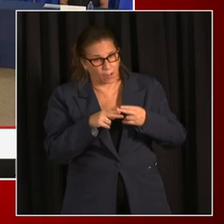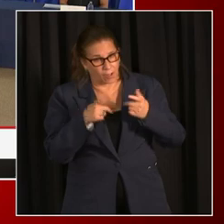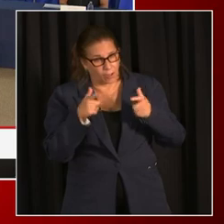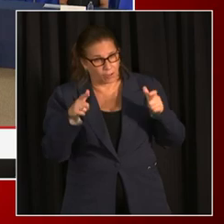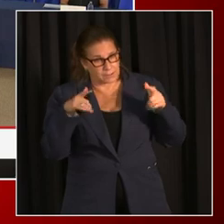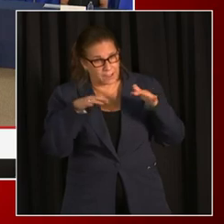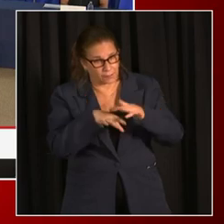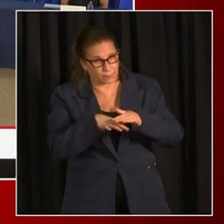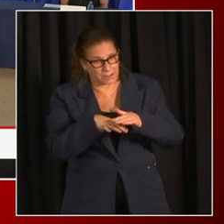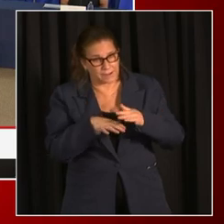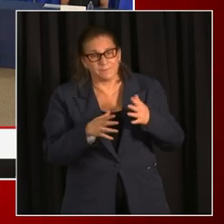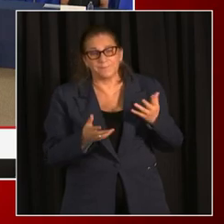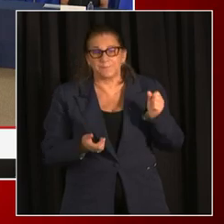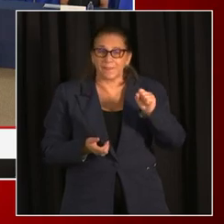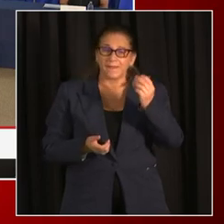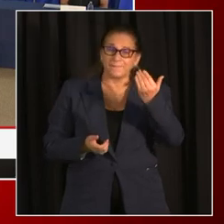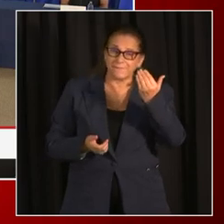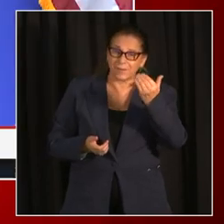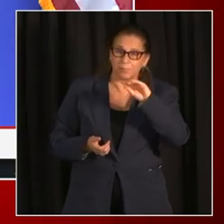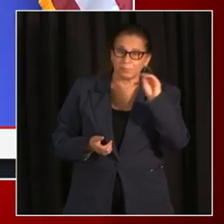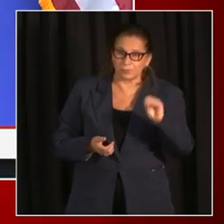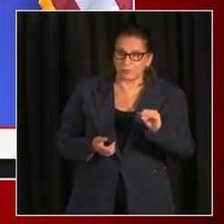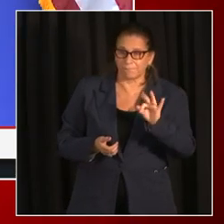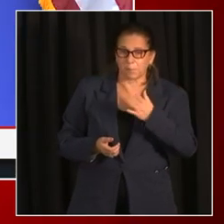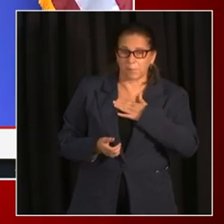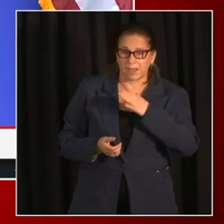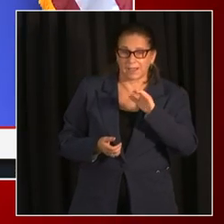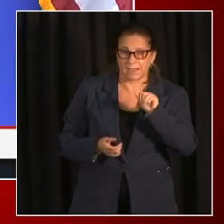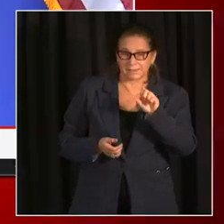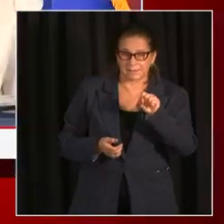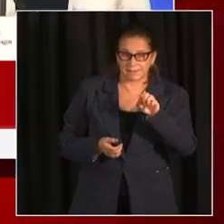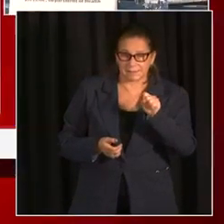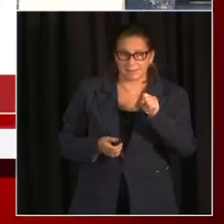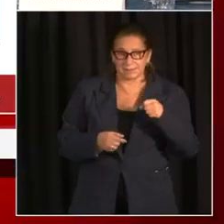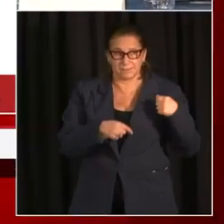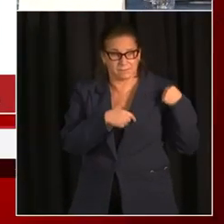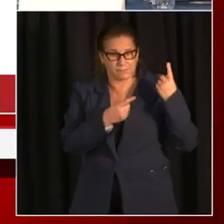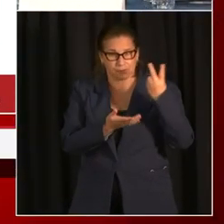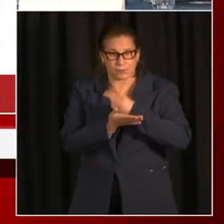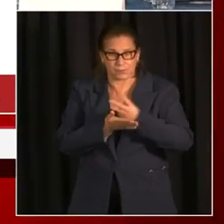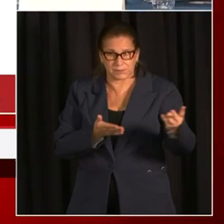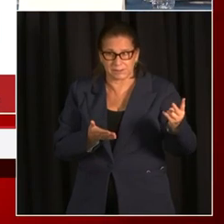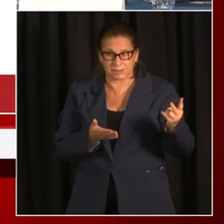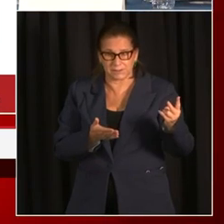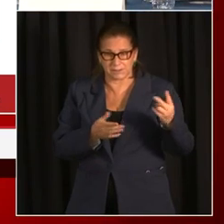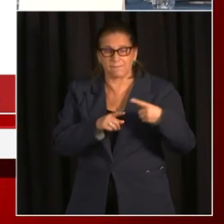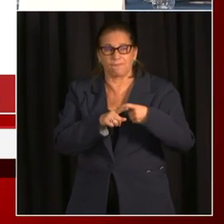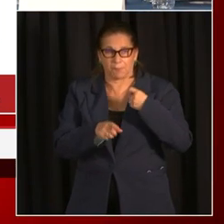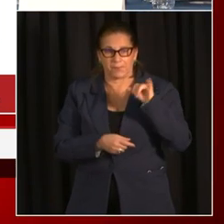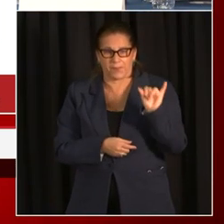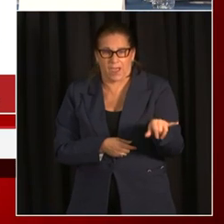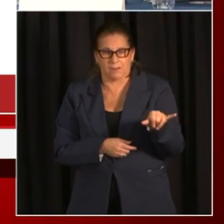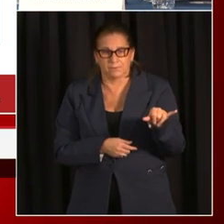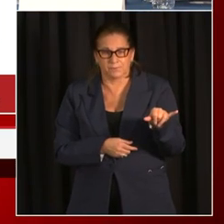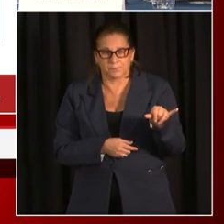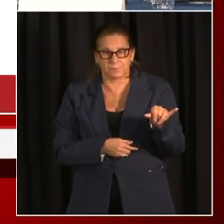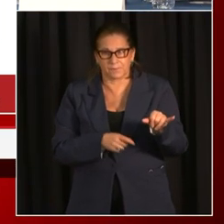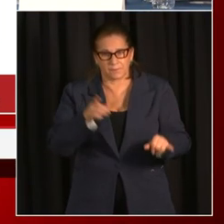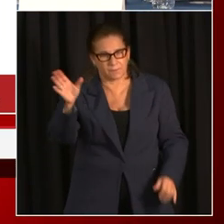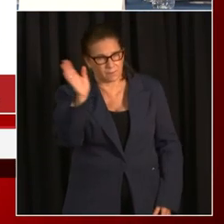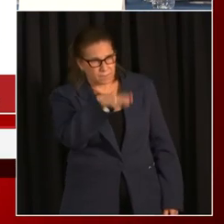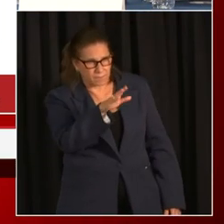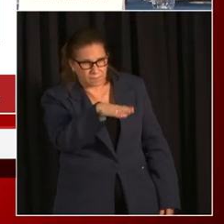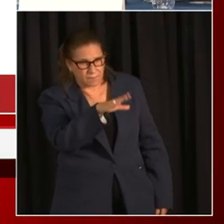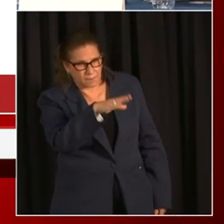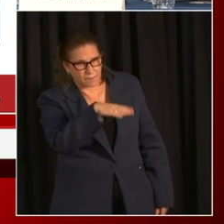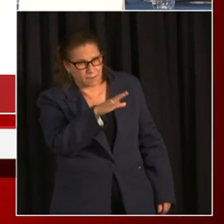people, it's still 15% of my cases in the past 2 weeks. So I'm wondering, are you